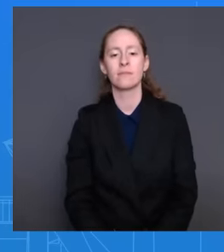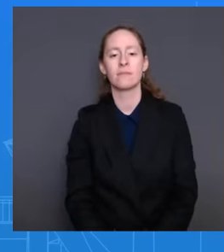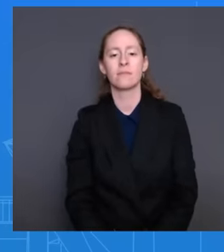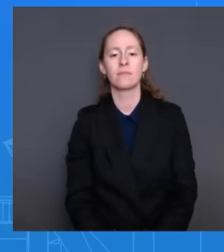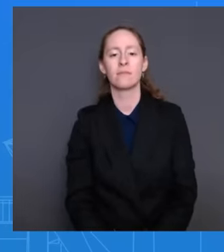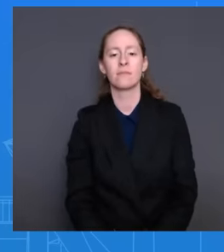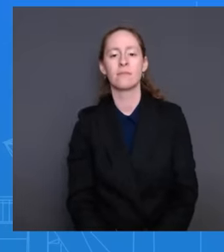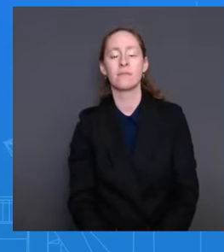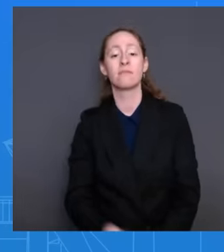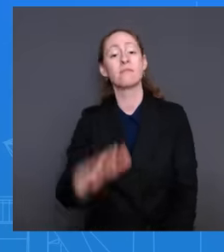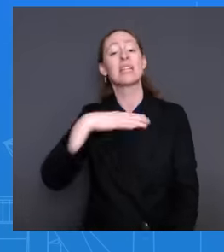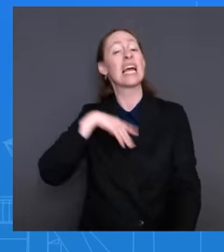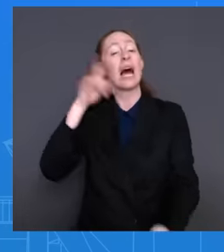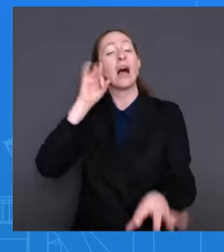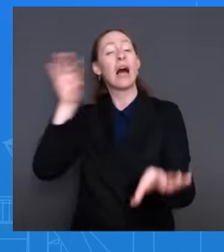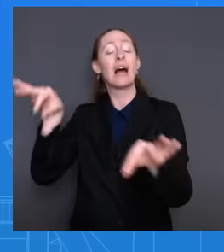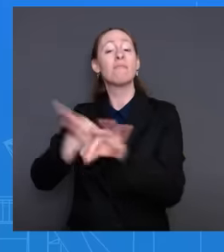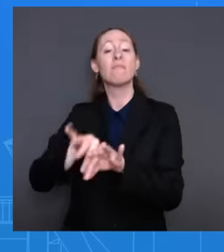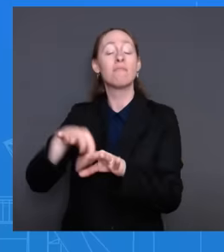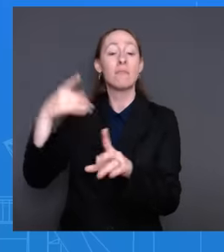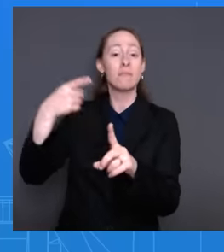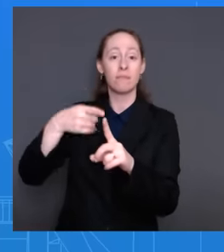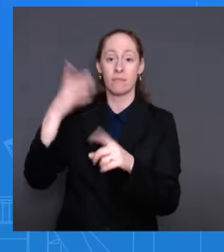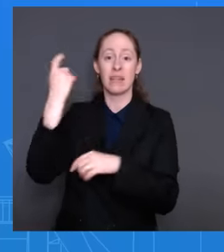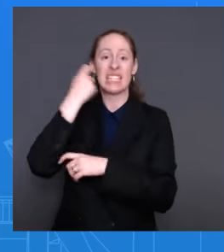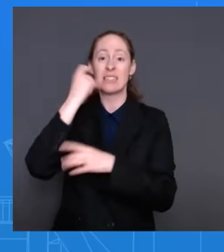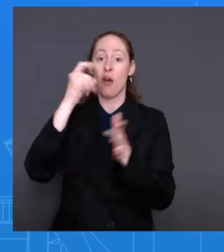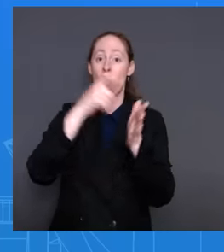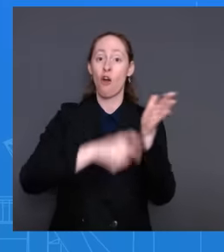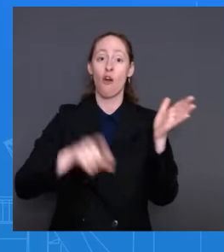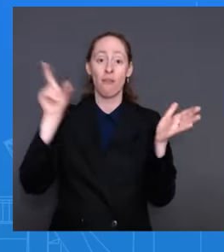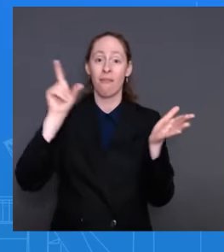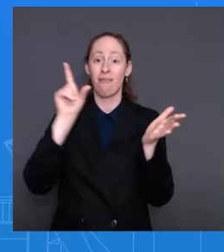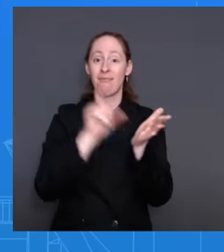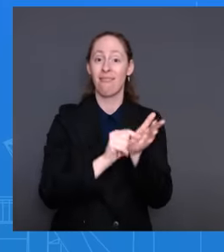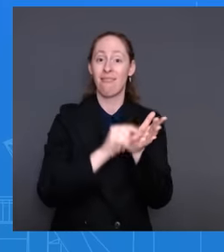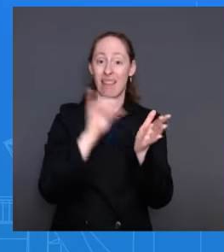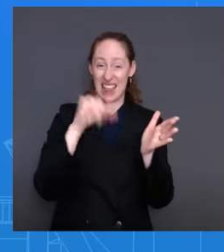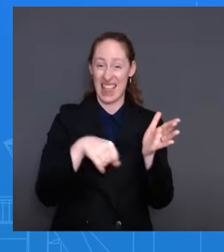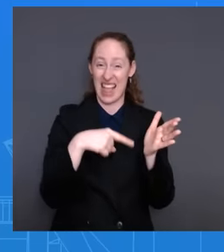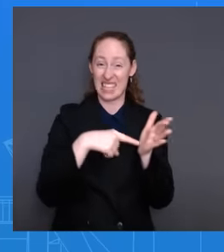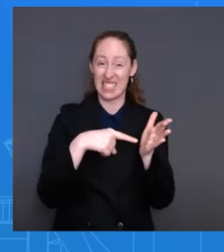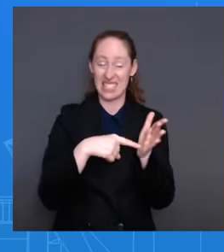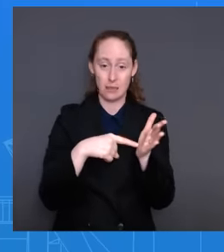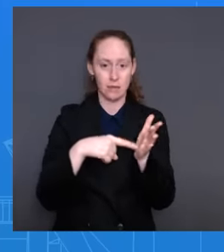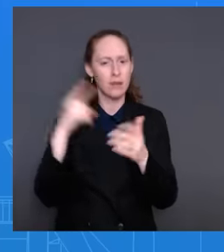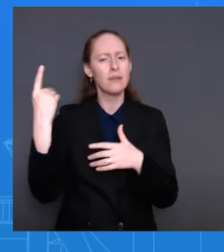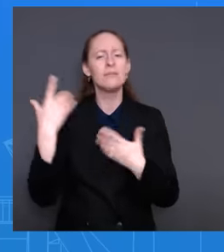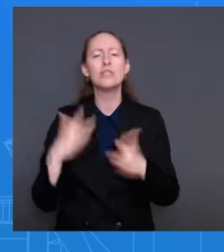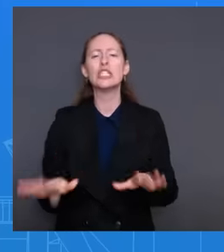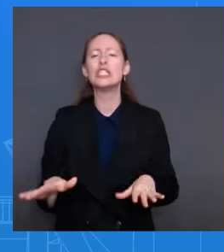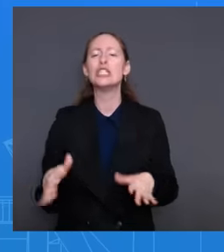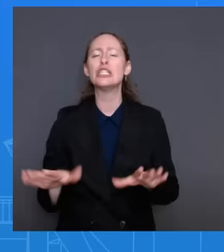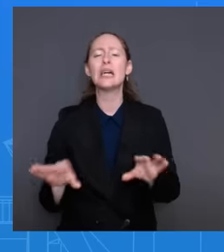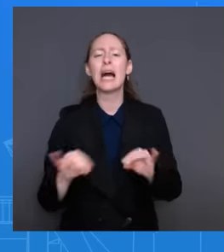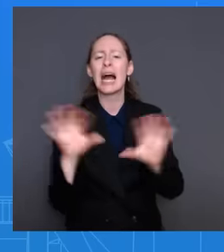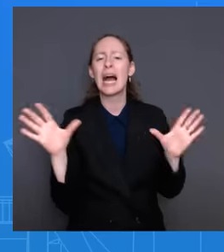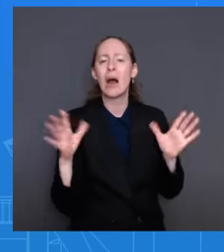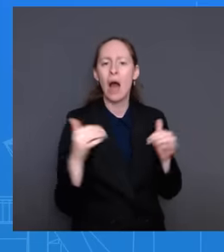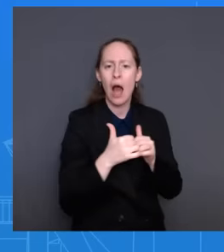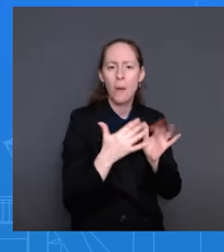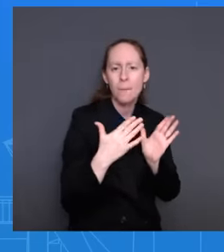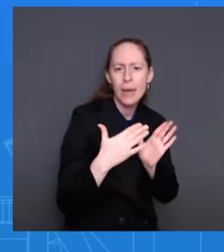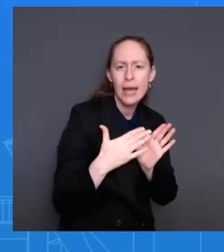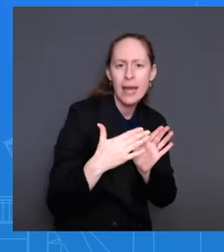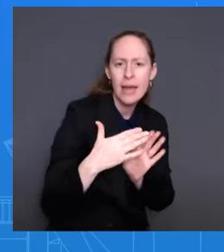today, is that the president has a clear approach and priorities with respect to tackling inflation. And the more progress